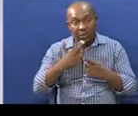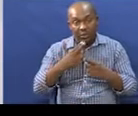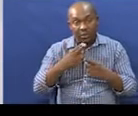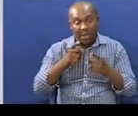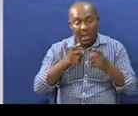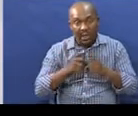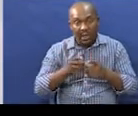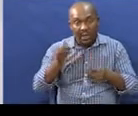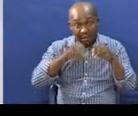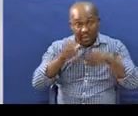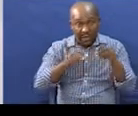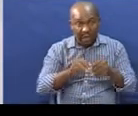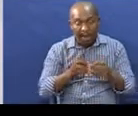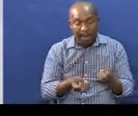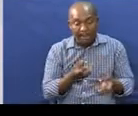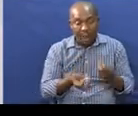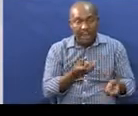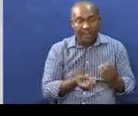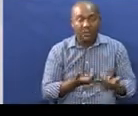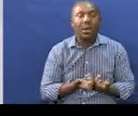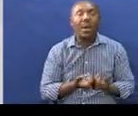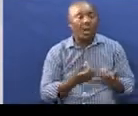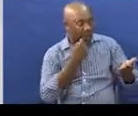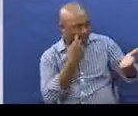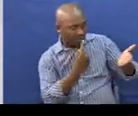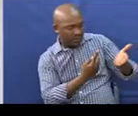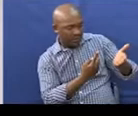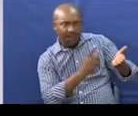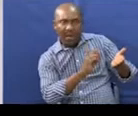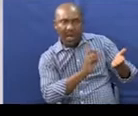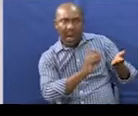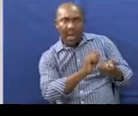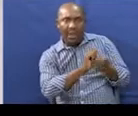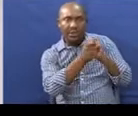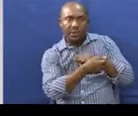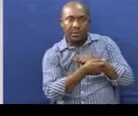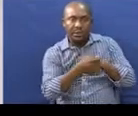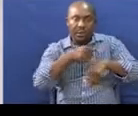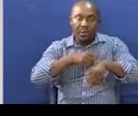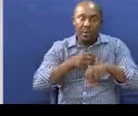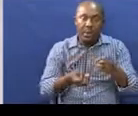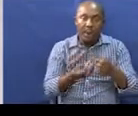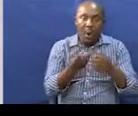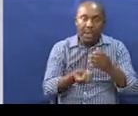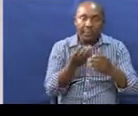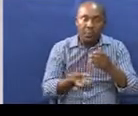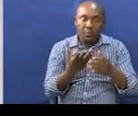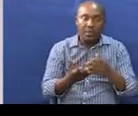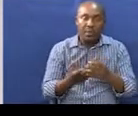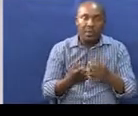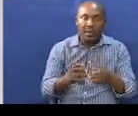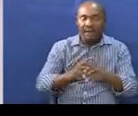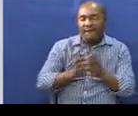You will observe the color changes when boiling. The first minute, you will observe